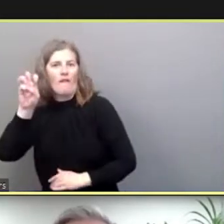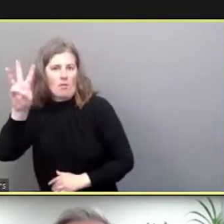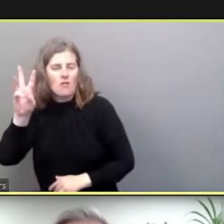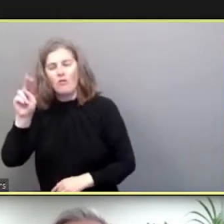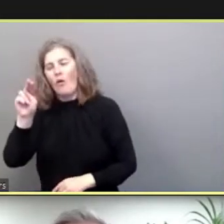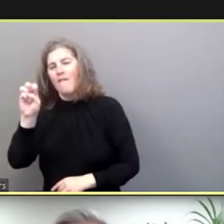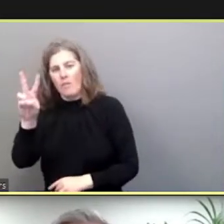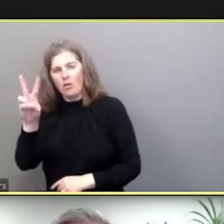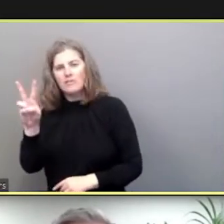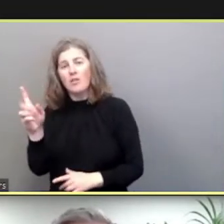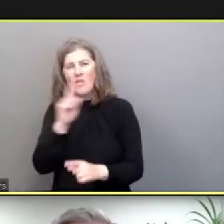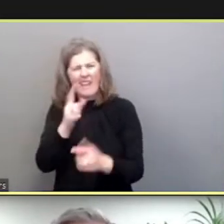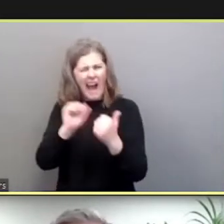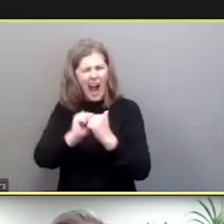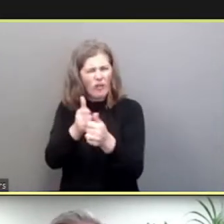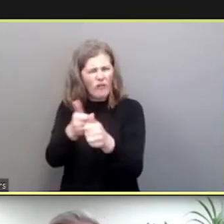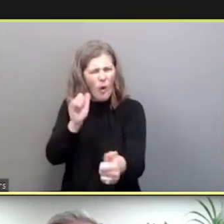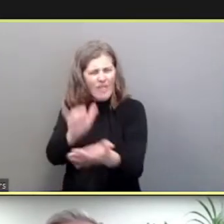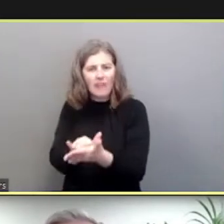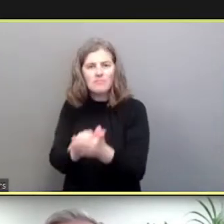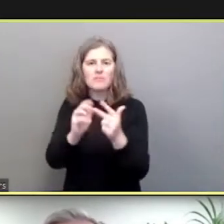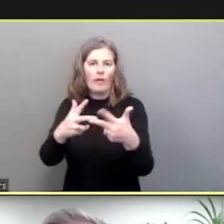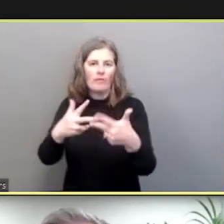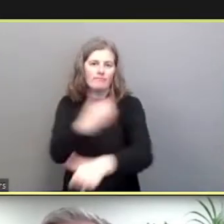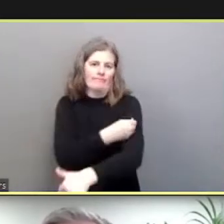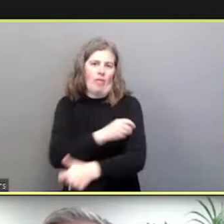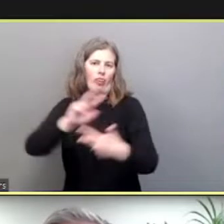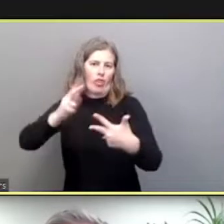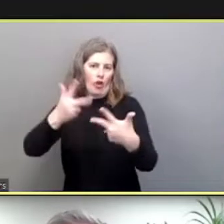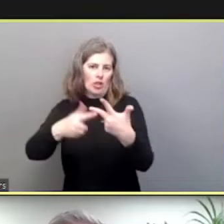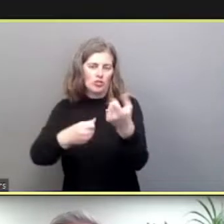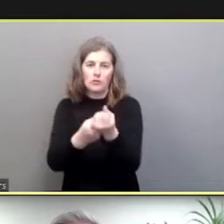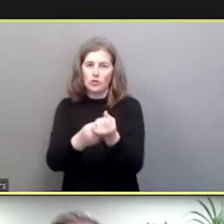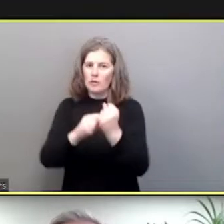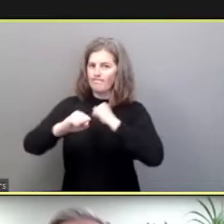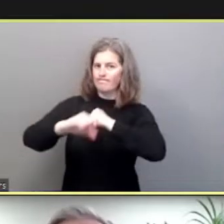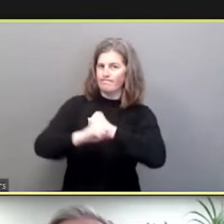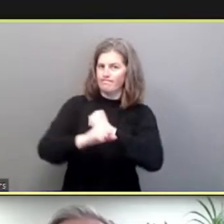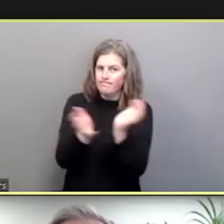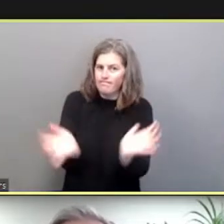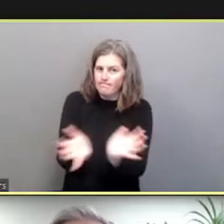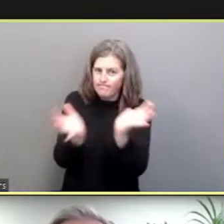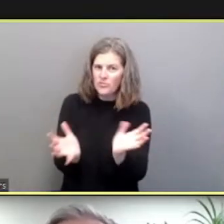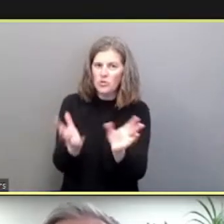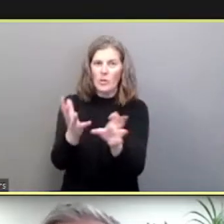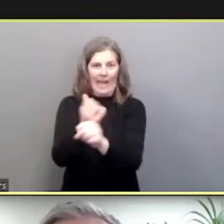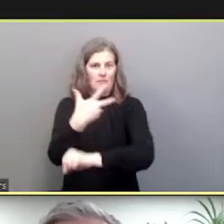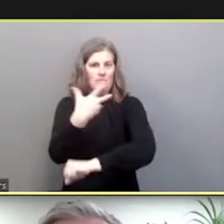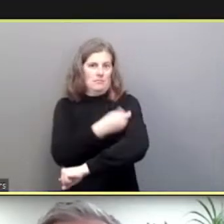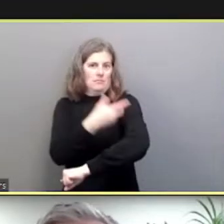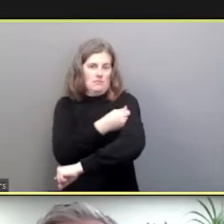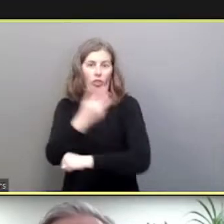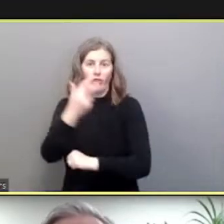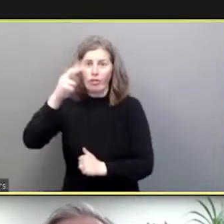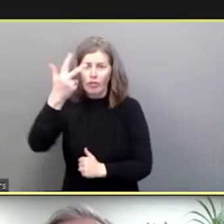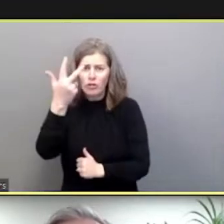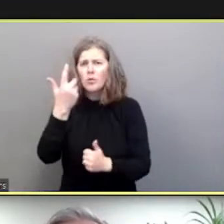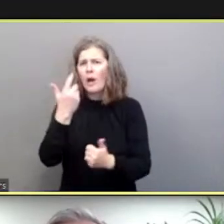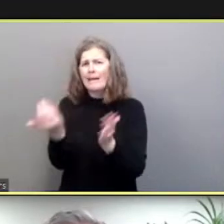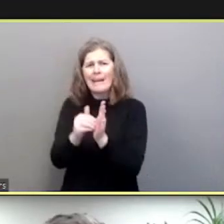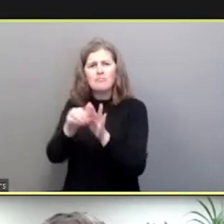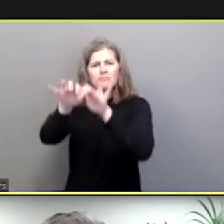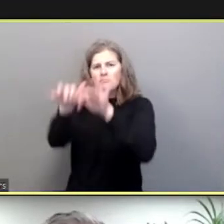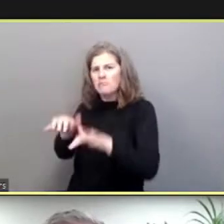course, is getting the booster shot. So a strong pitch today for getting the booster shot. You can go online, the